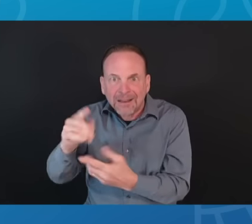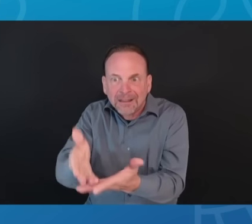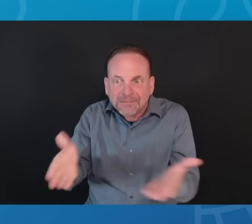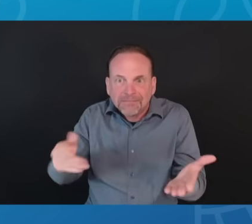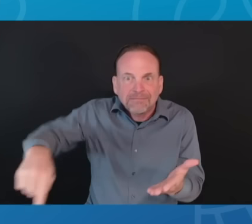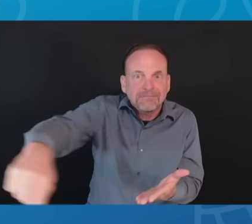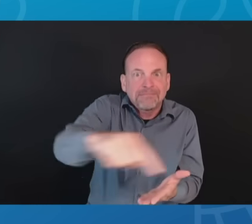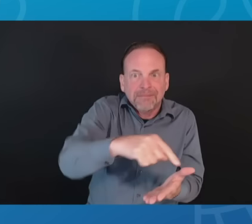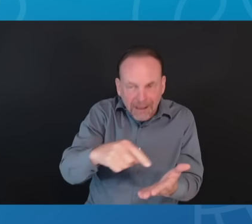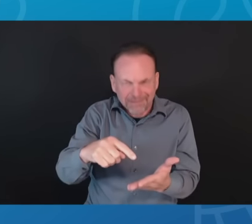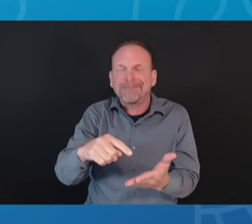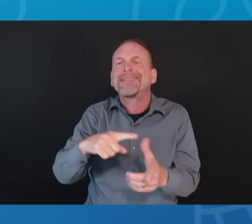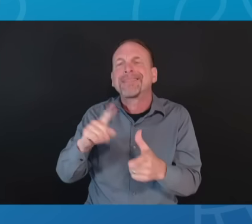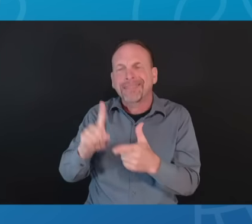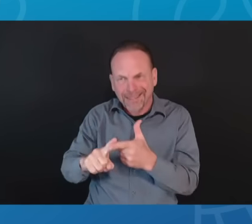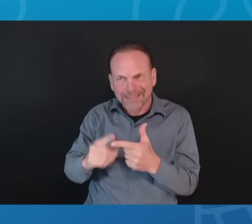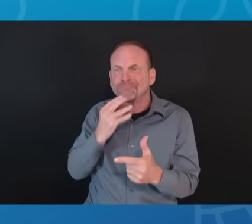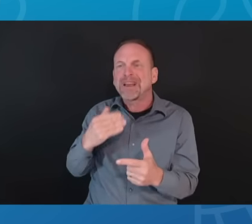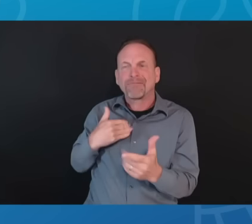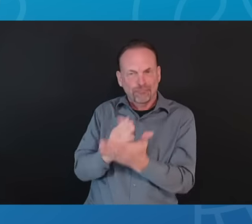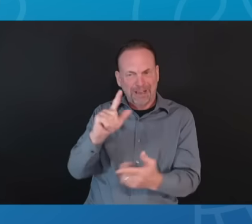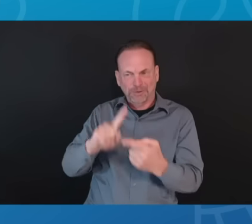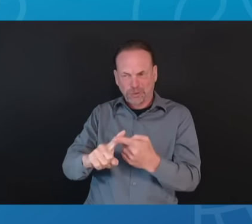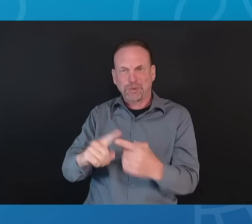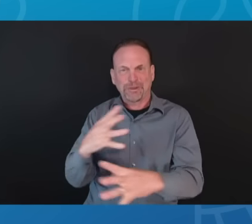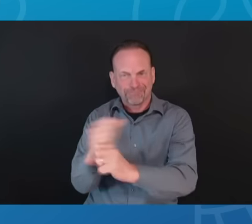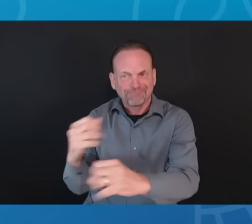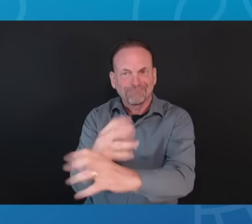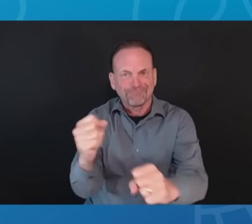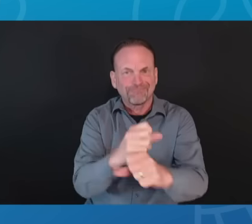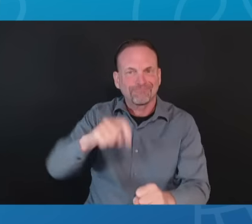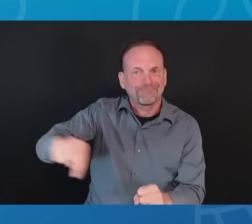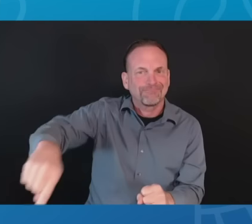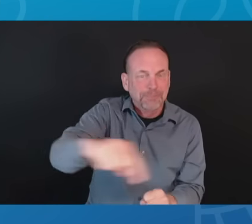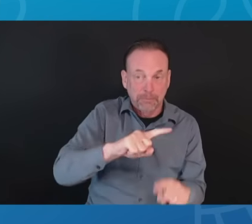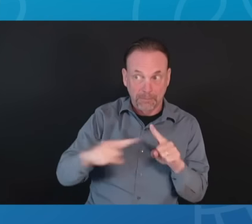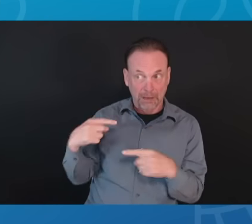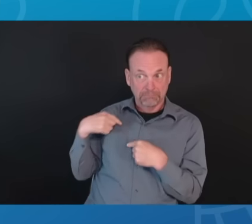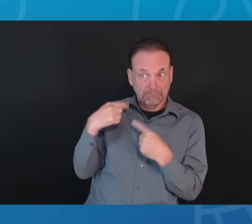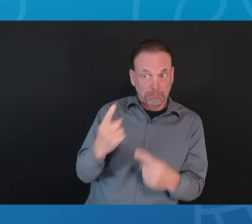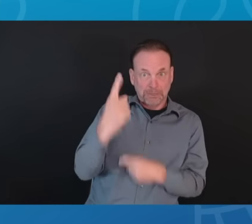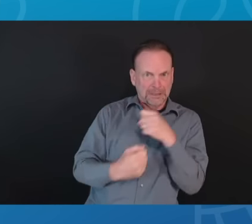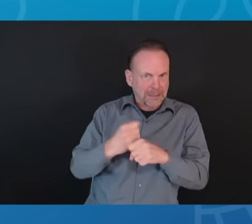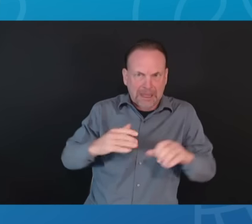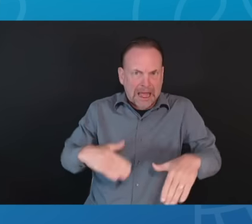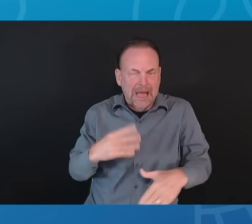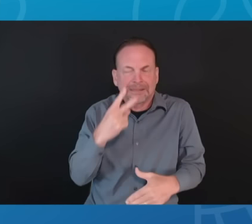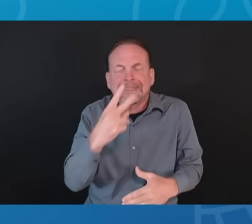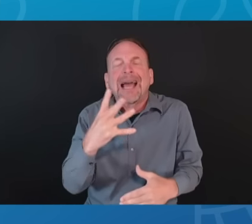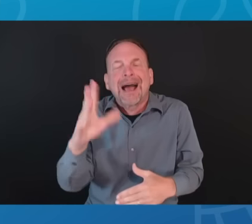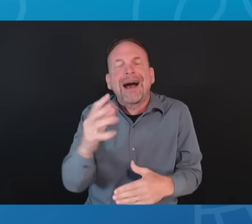year, except in some very limited circumstances. There have been a few reports here and there of Hamas commandeering